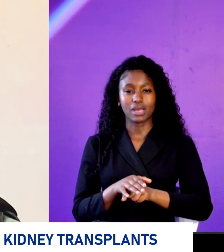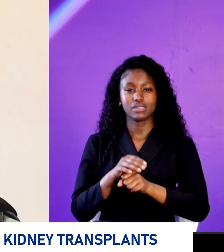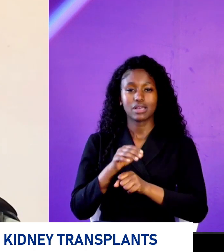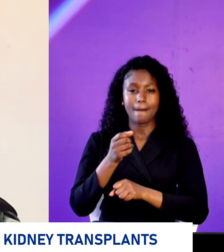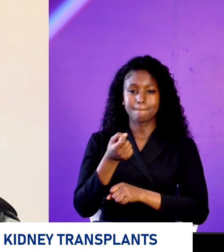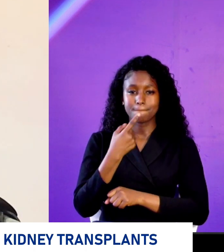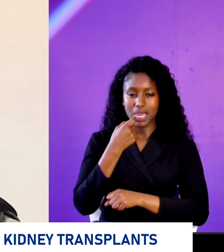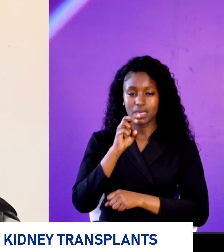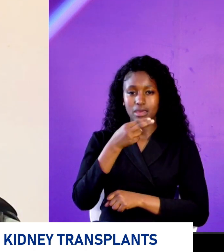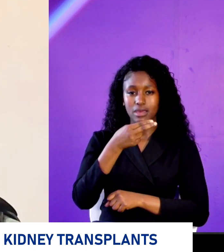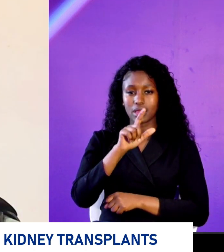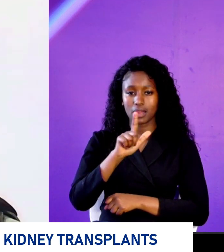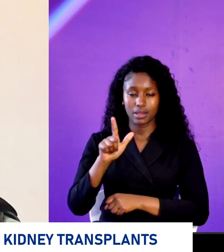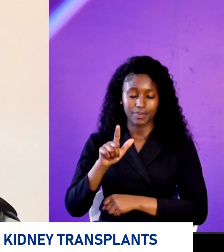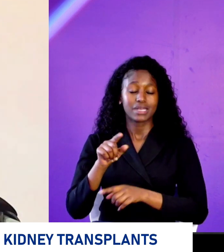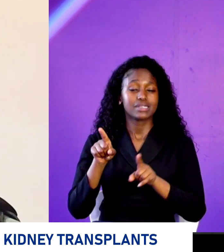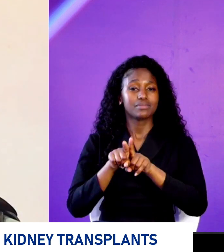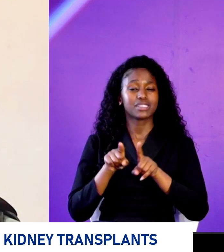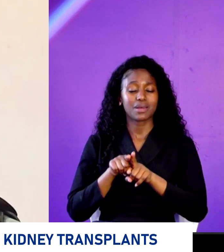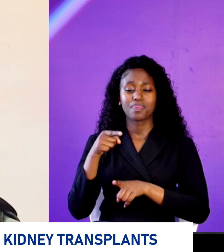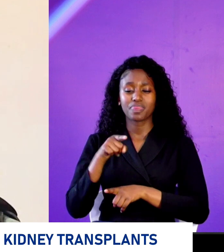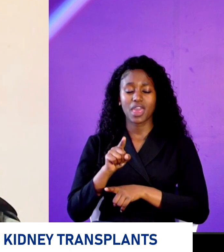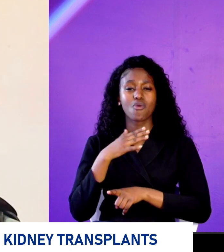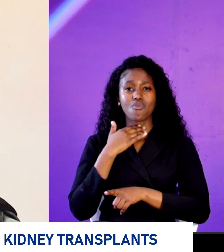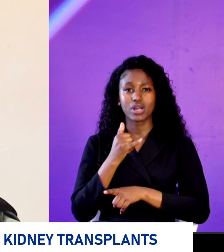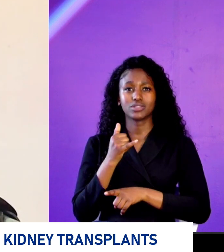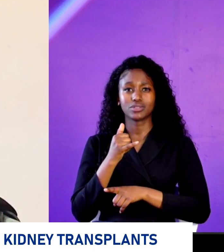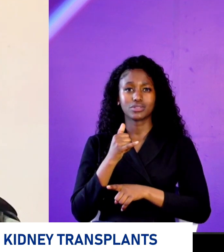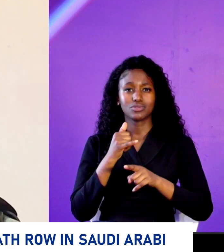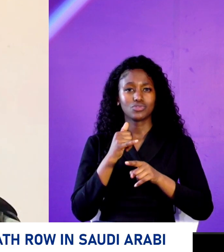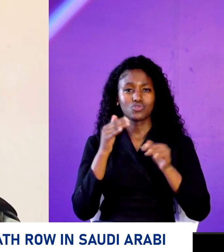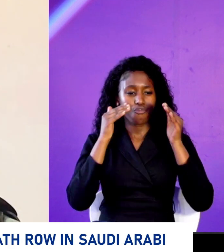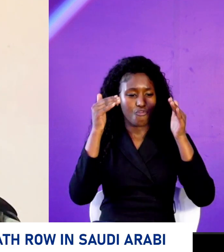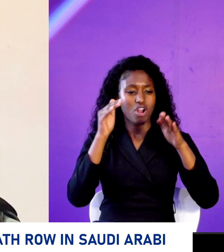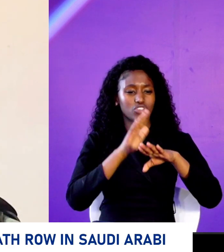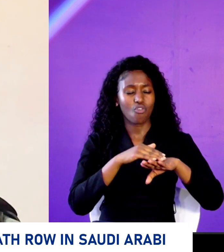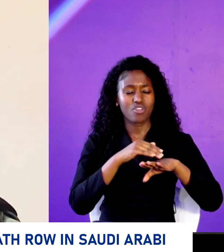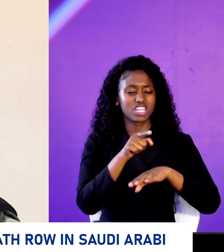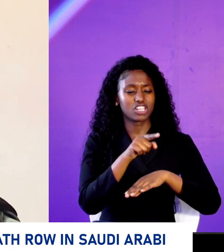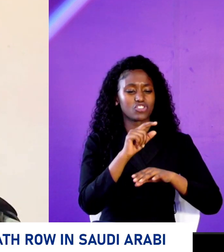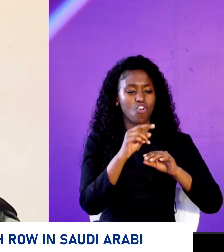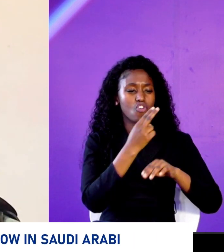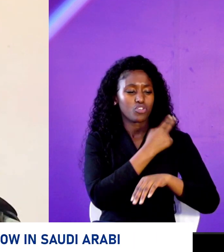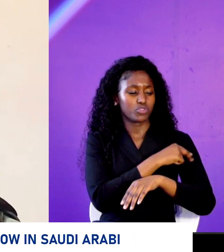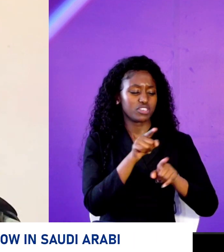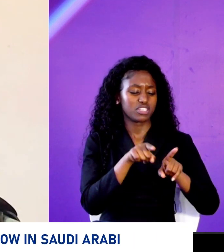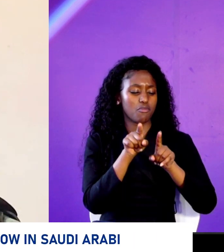are aggrieved at the way they singled out Medi-Hill as compared to all other institutions.